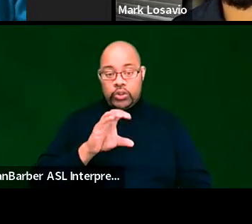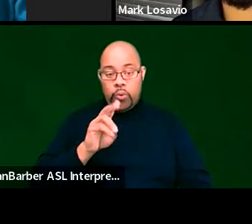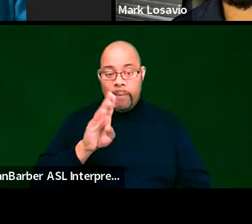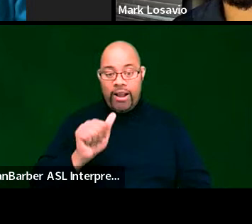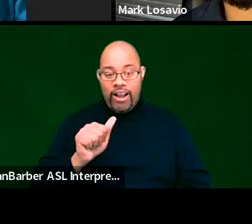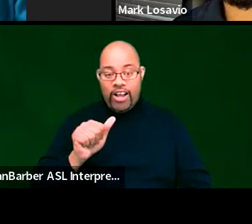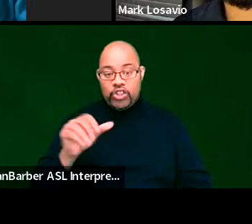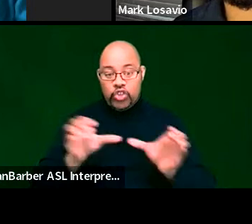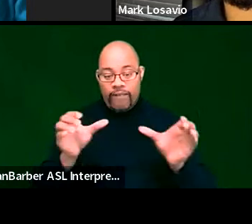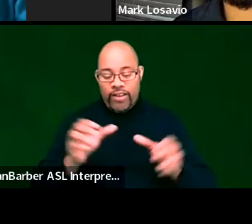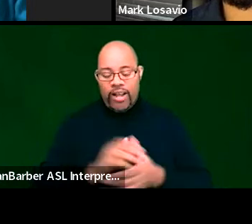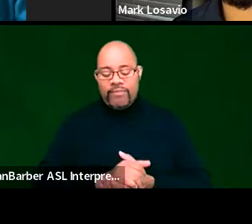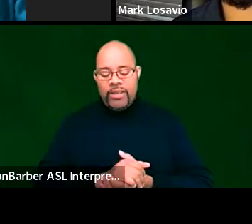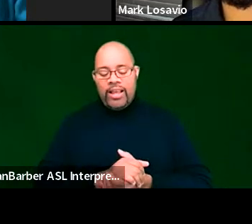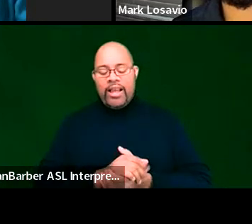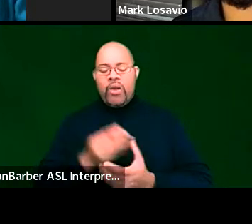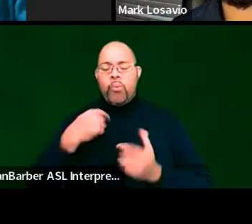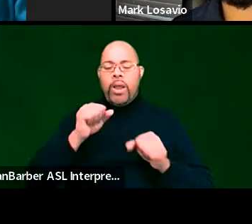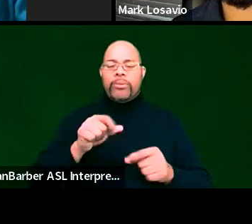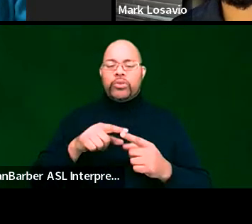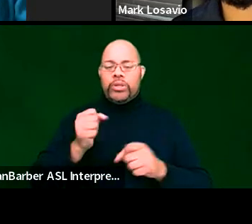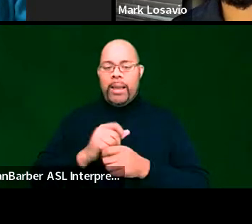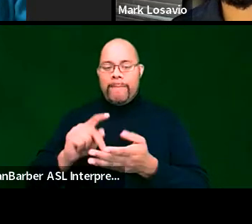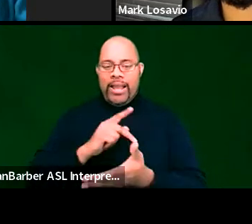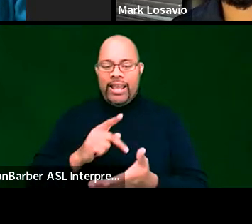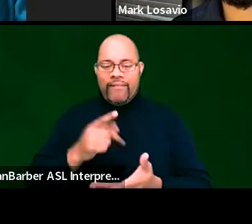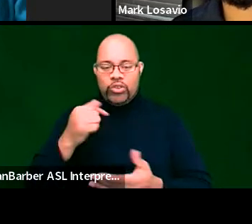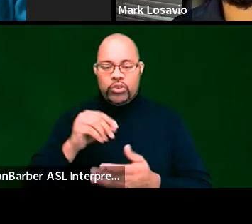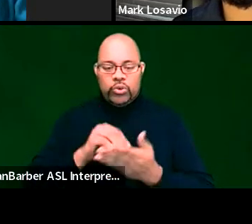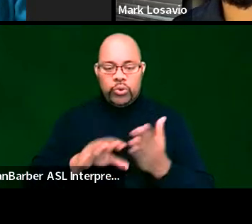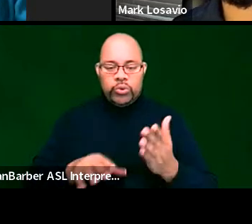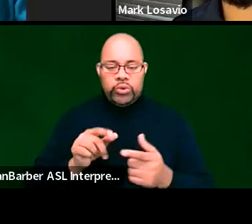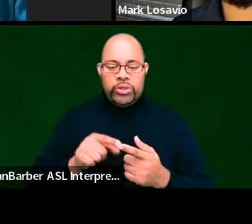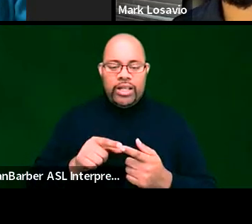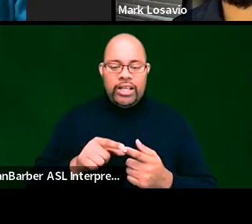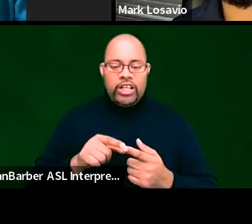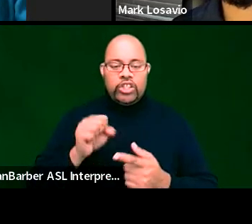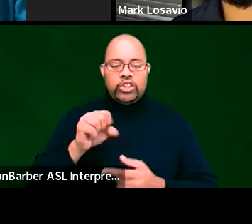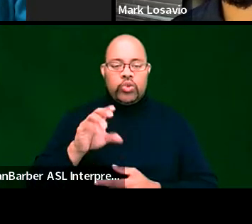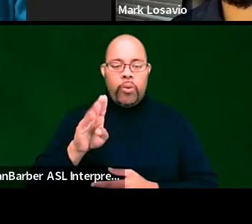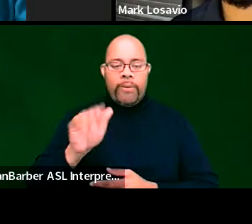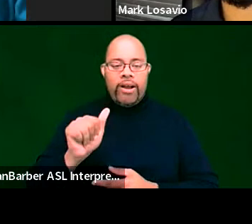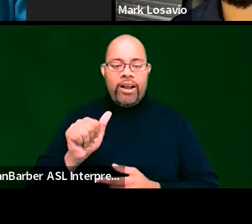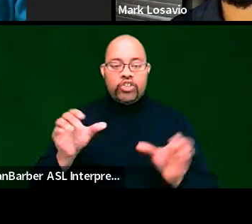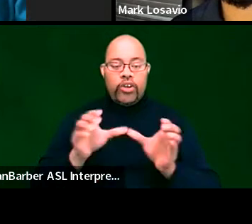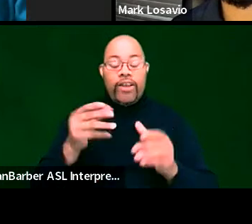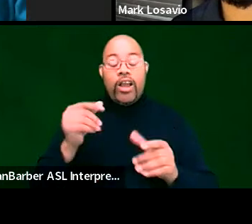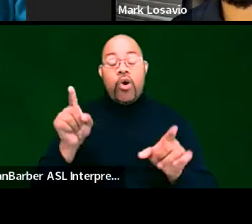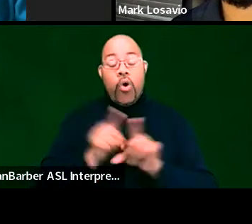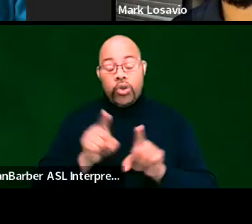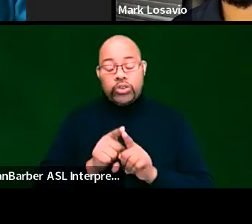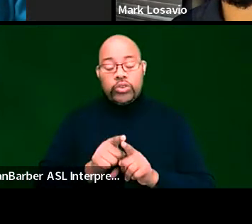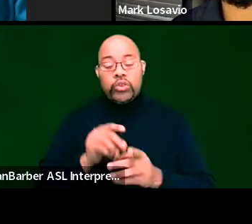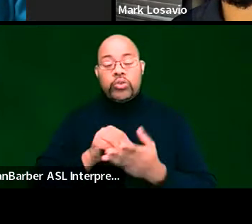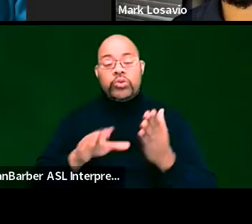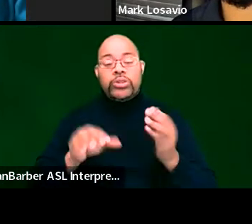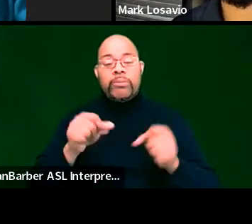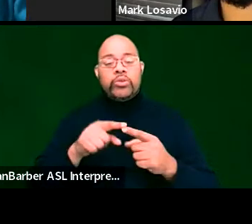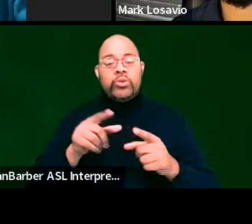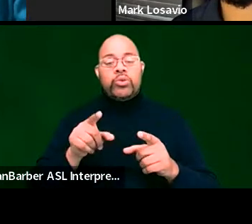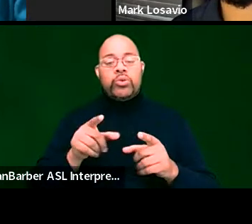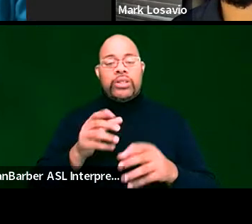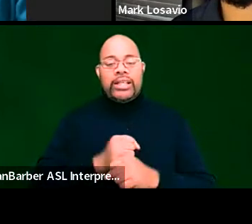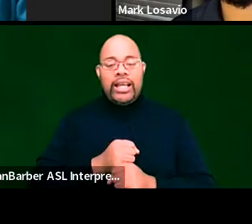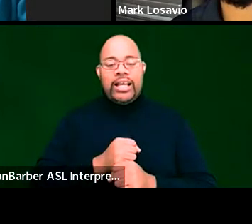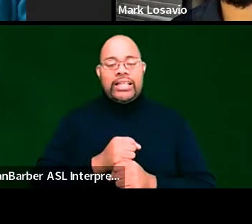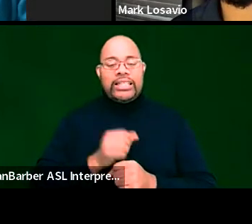right? Like, and we were able to pay for the students to get scuba certified. And on top of that, the students were able to also get